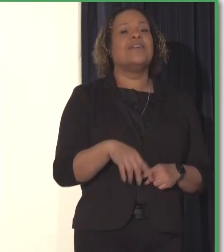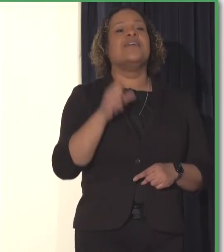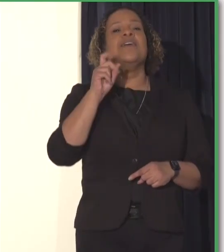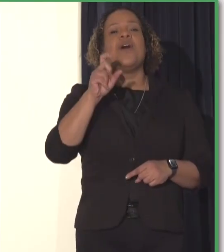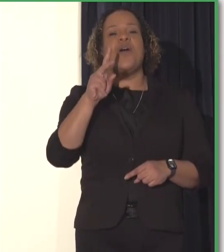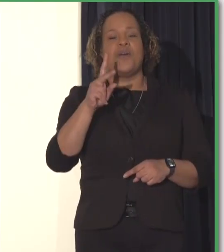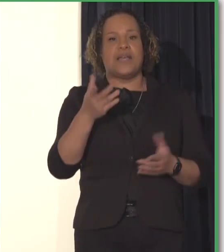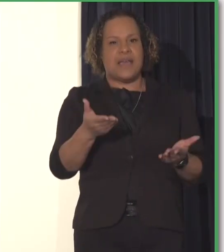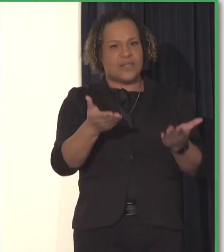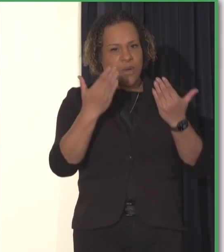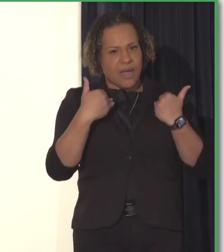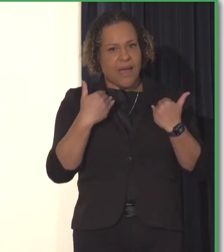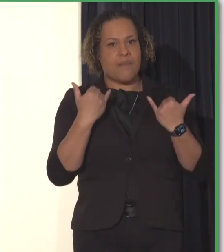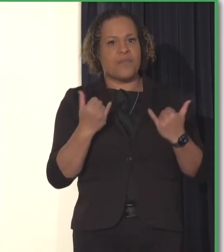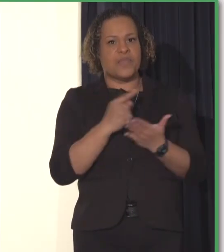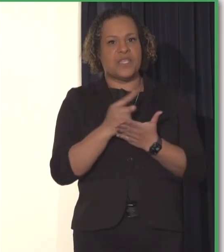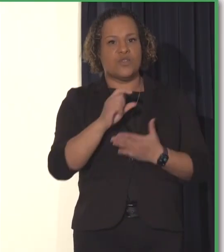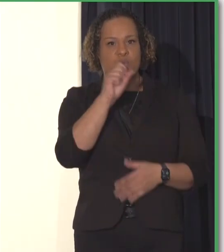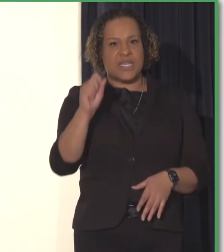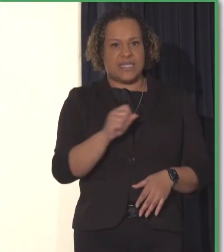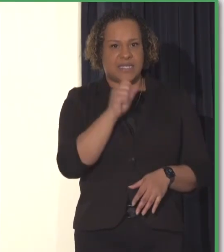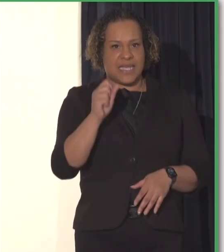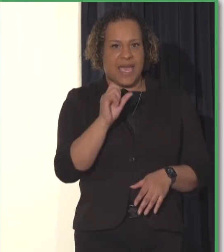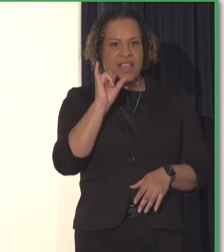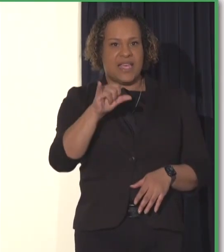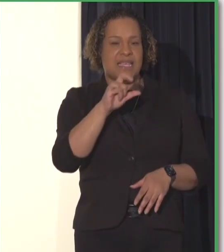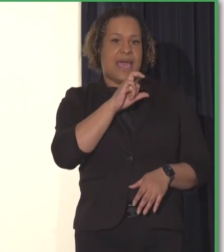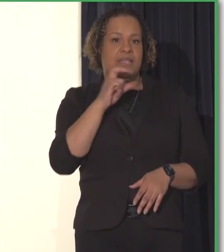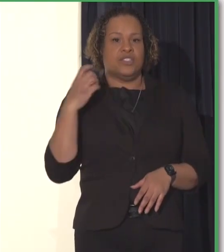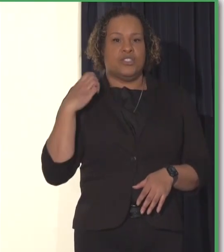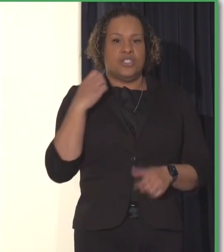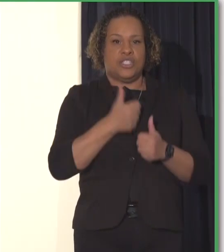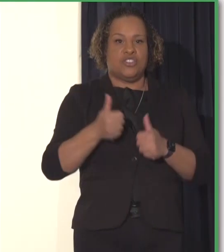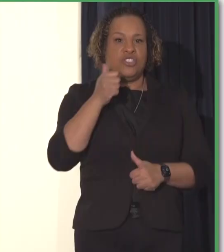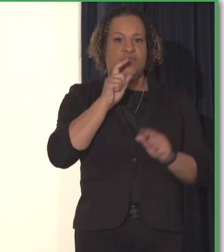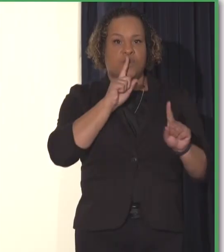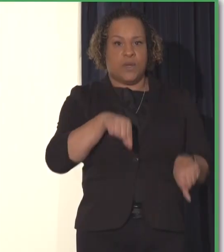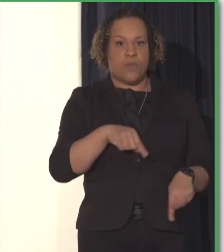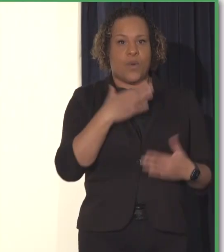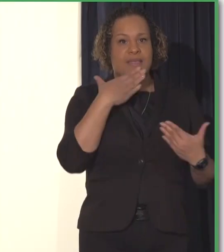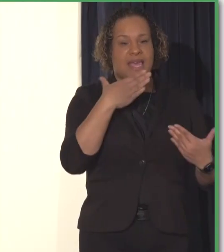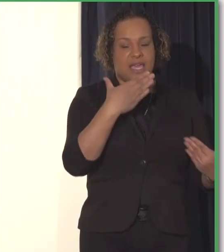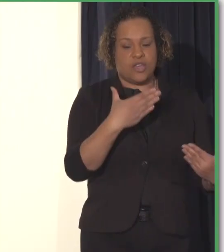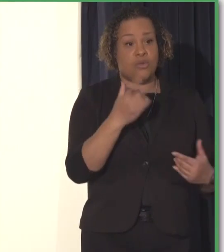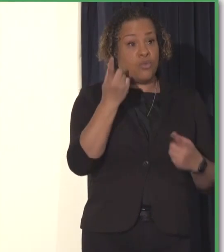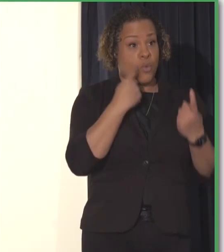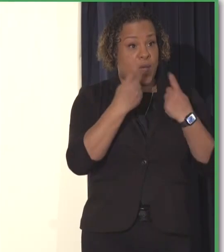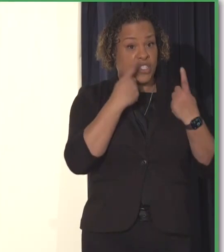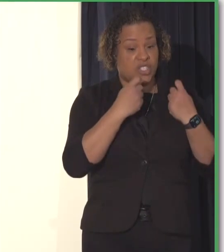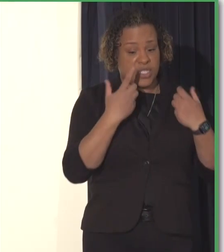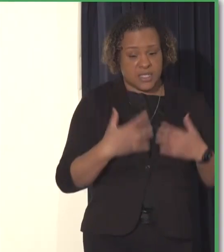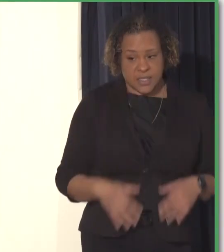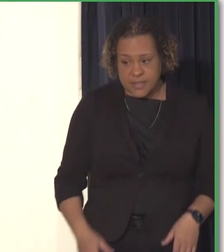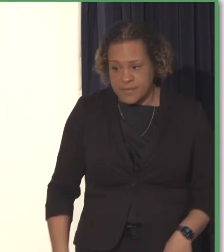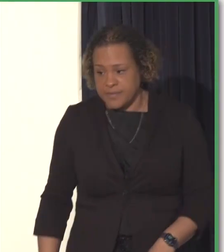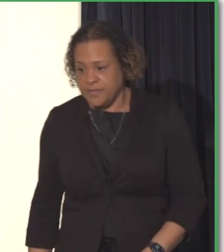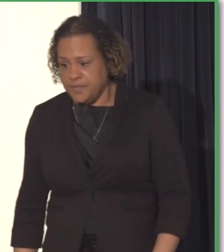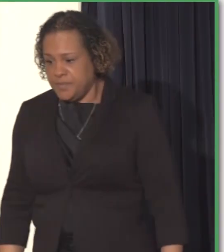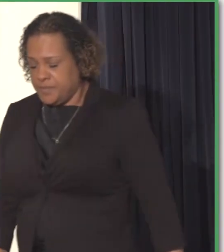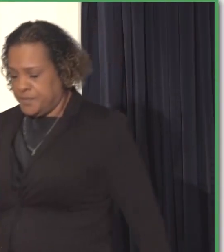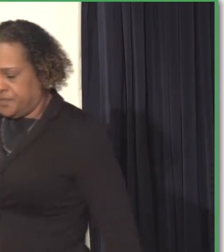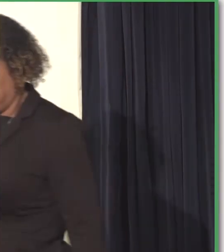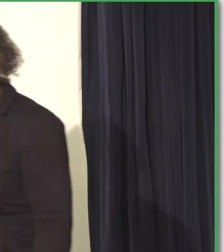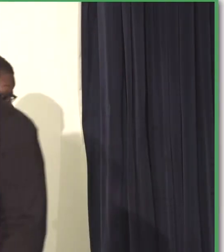out this Saturday. That is the Chief's report. Thank you very kindly. Any questions? Mr. Chair. Yes, you may be